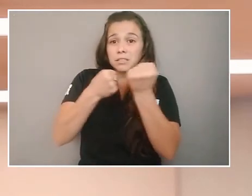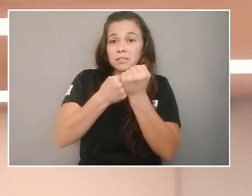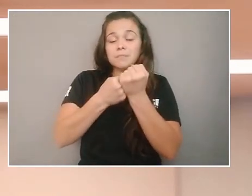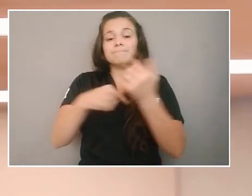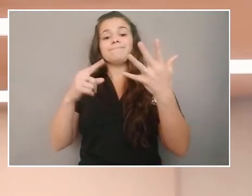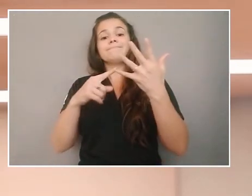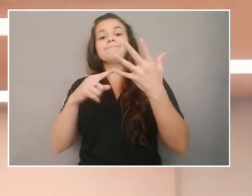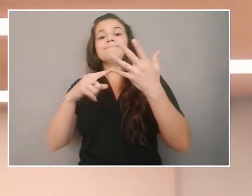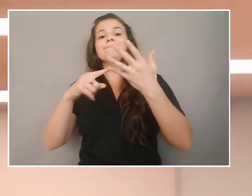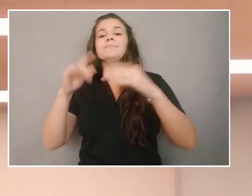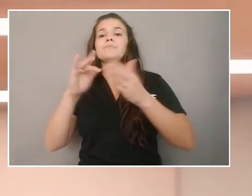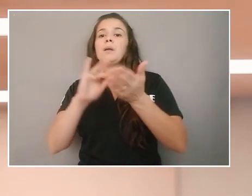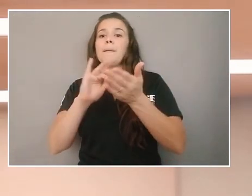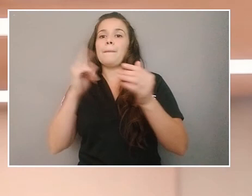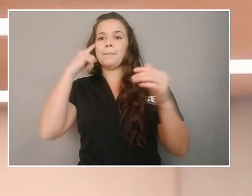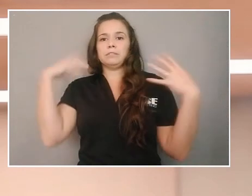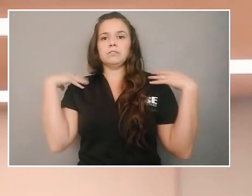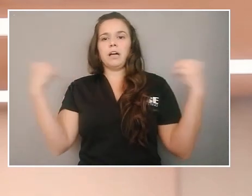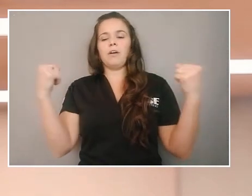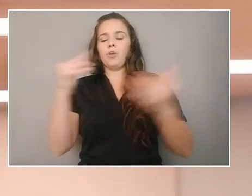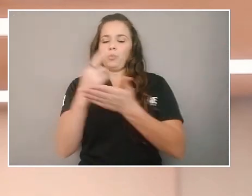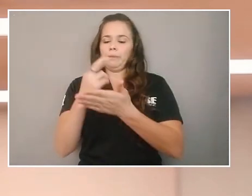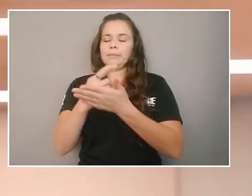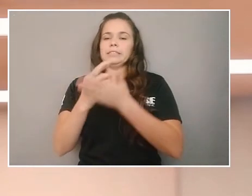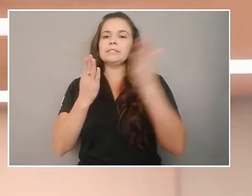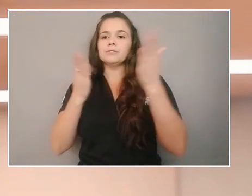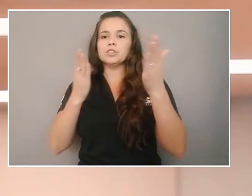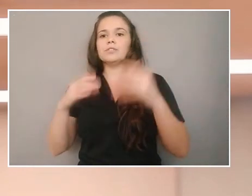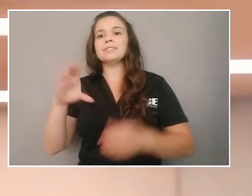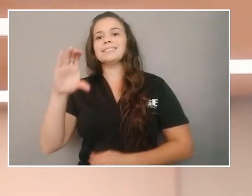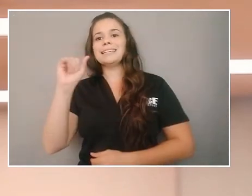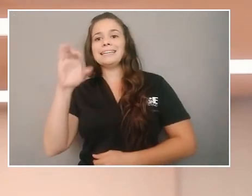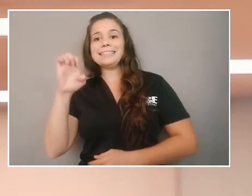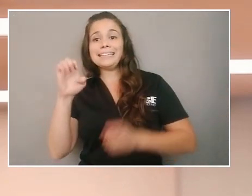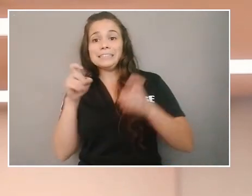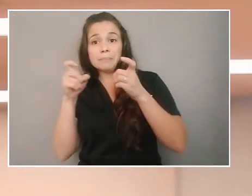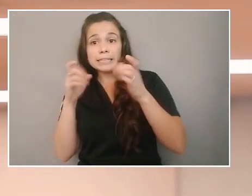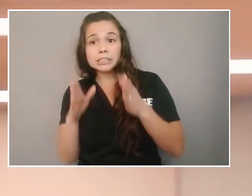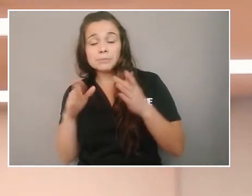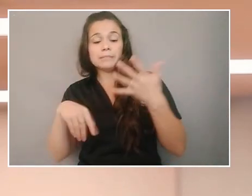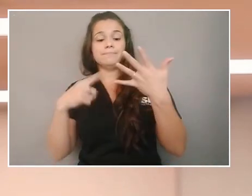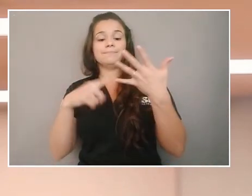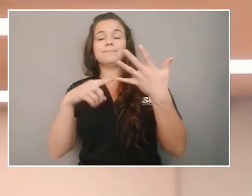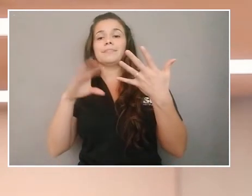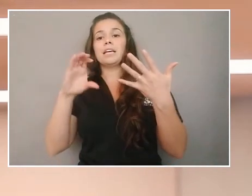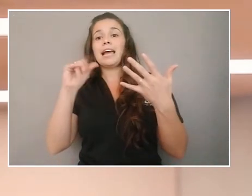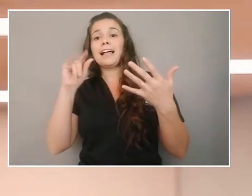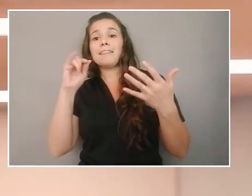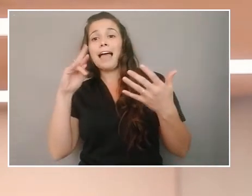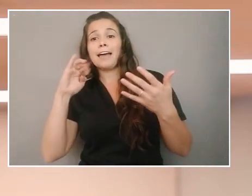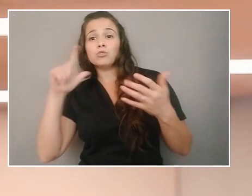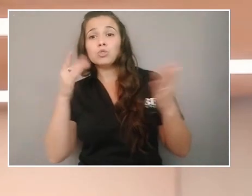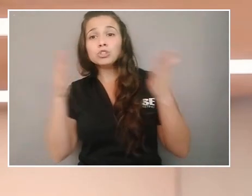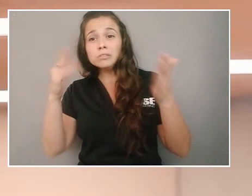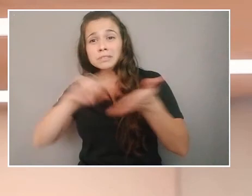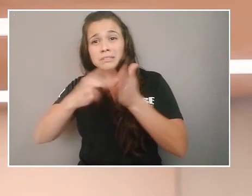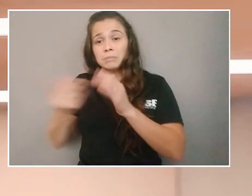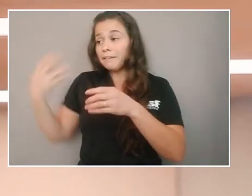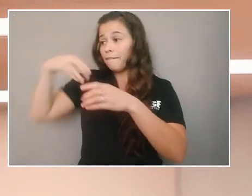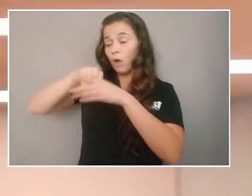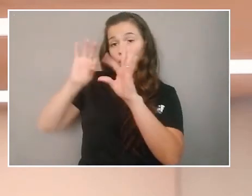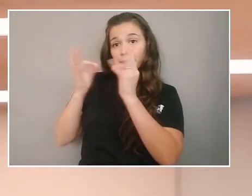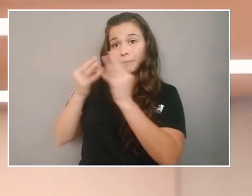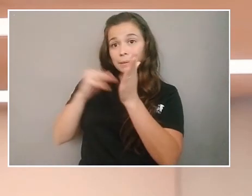rehabilitative services, case management, collateral and services with family members, and